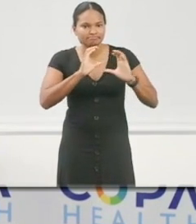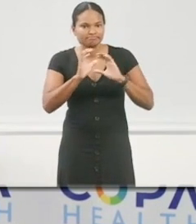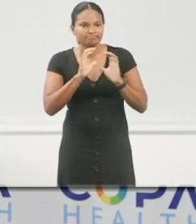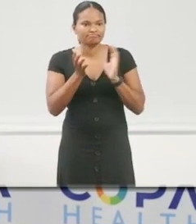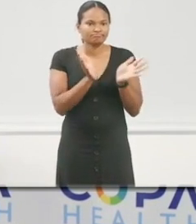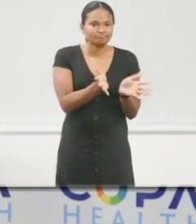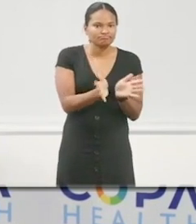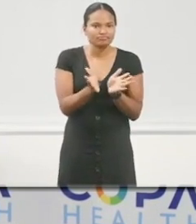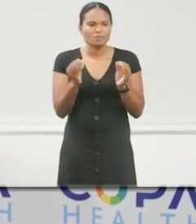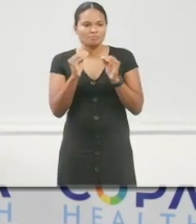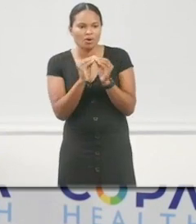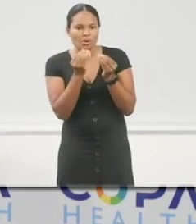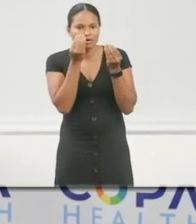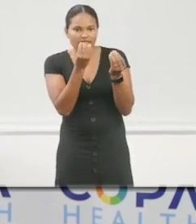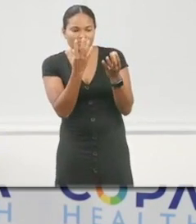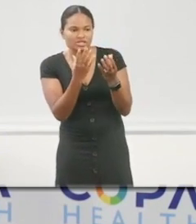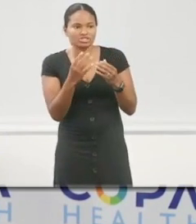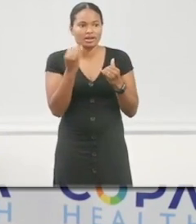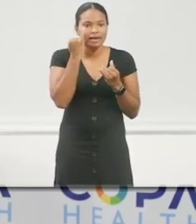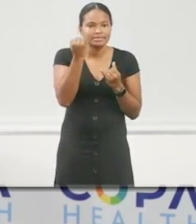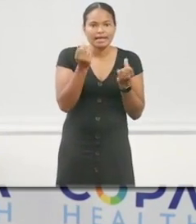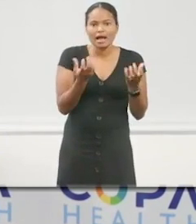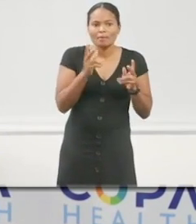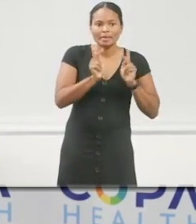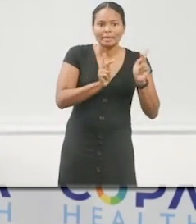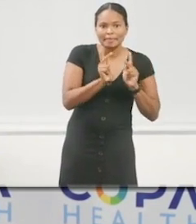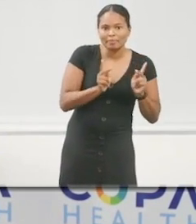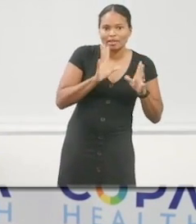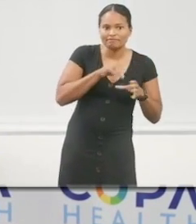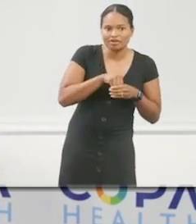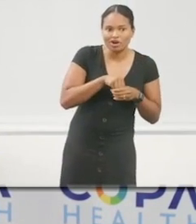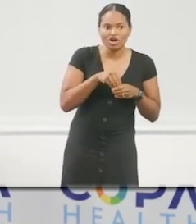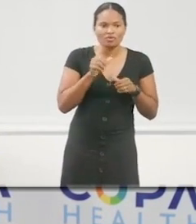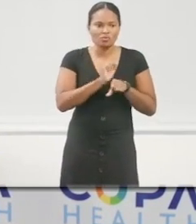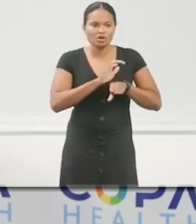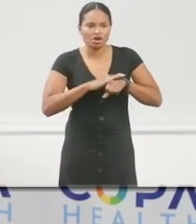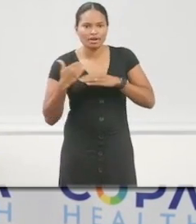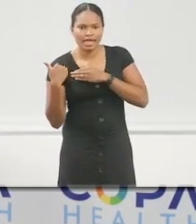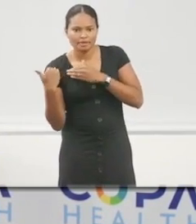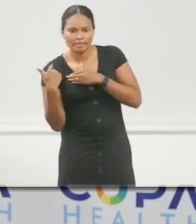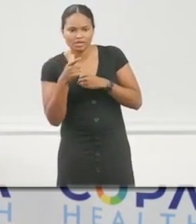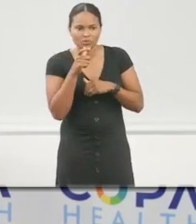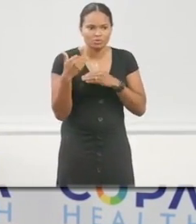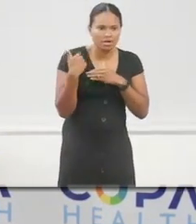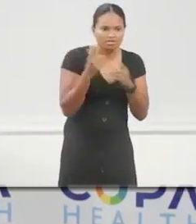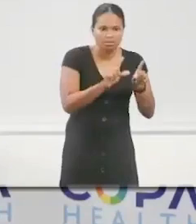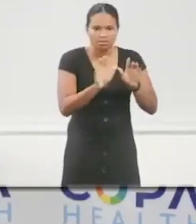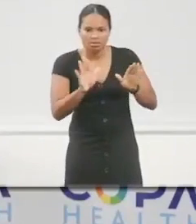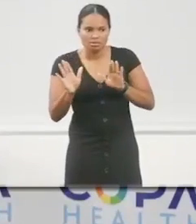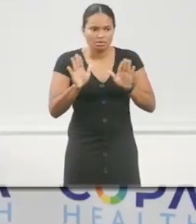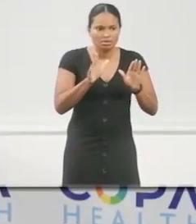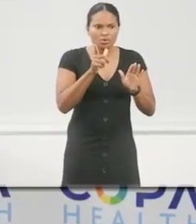idea of how many people may be inside, start working with getting accountability. That's where you start working with our incident command to know